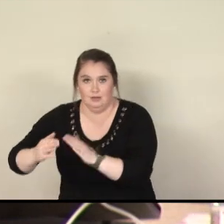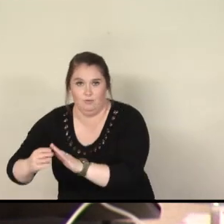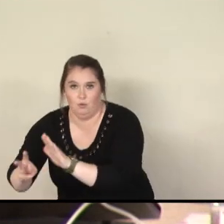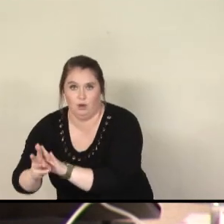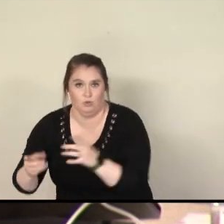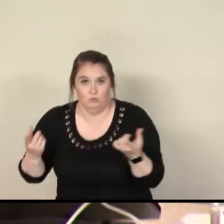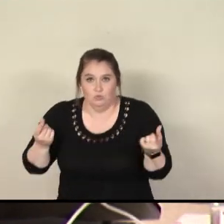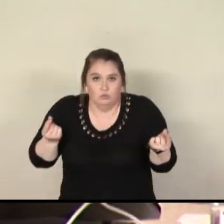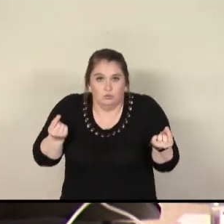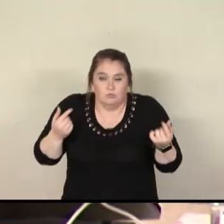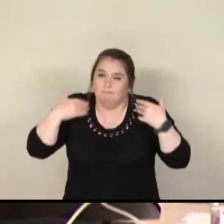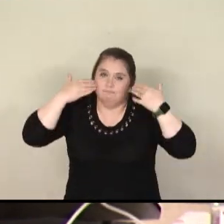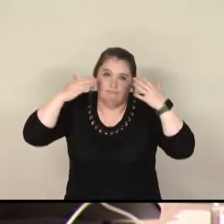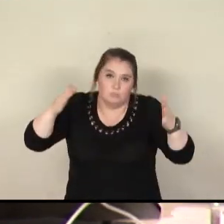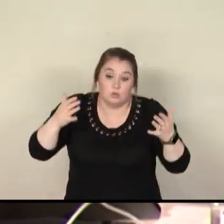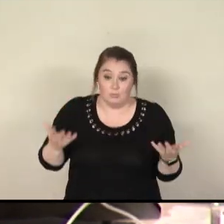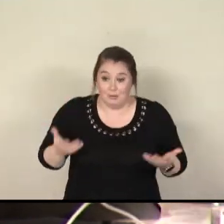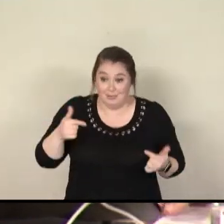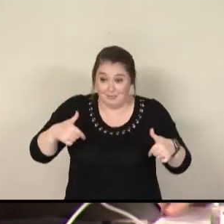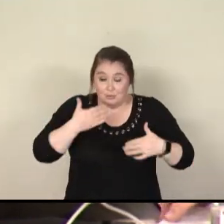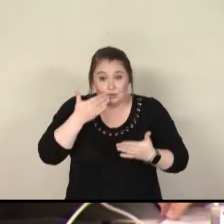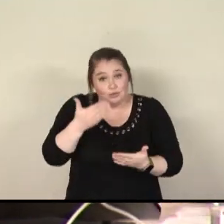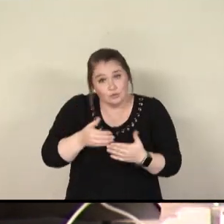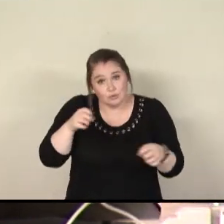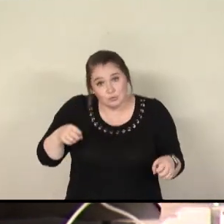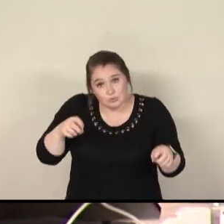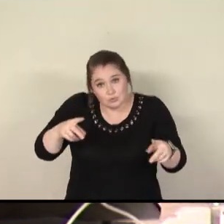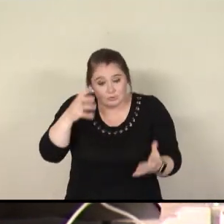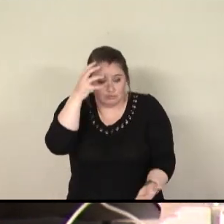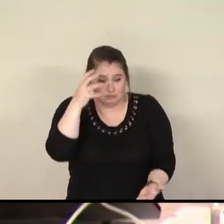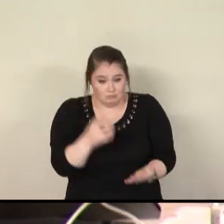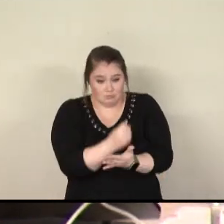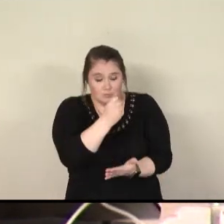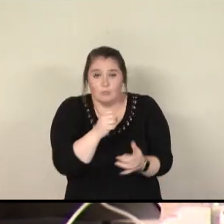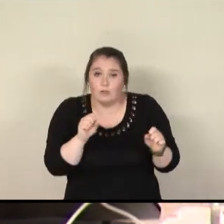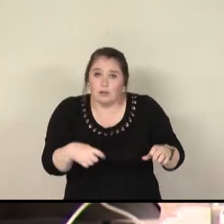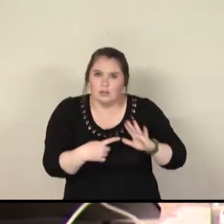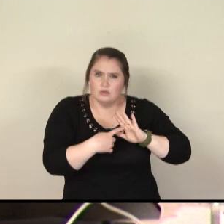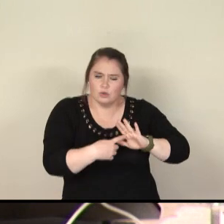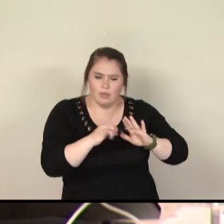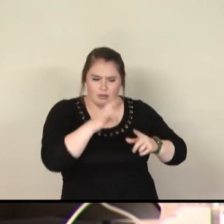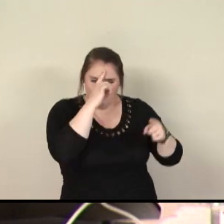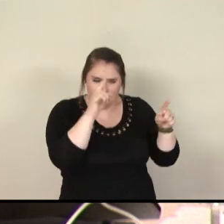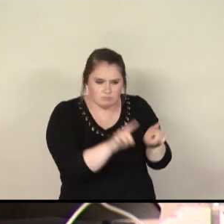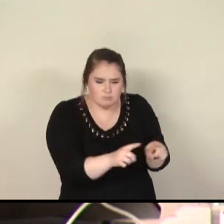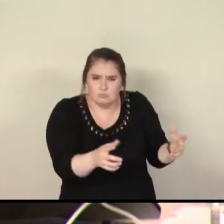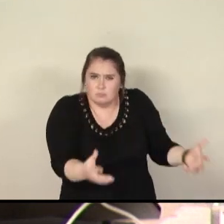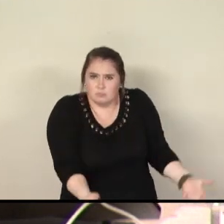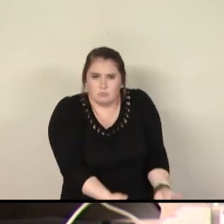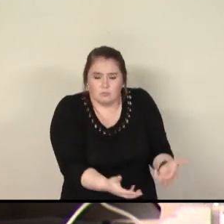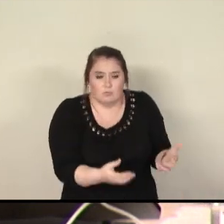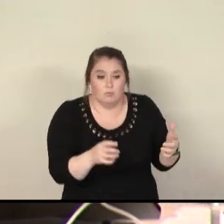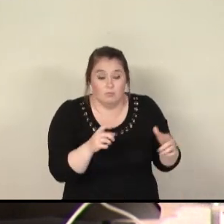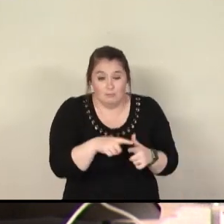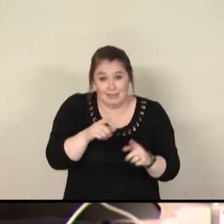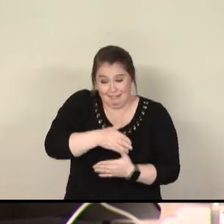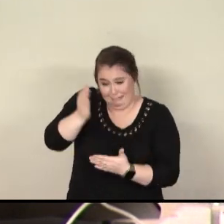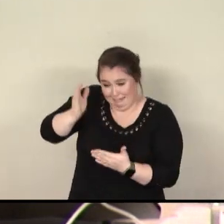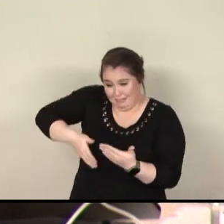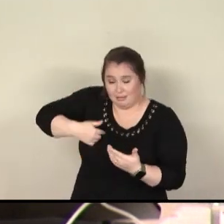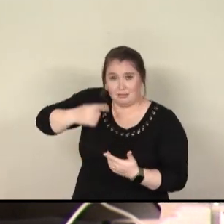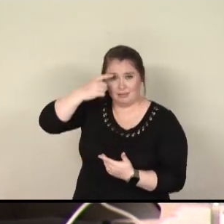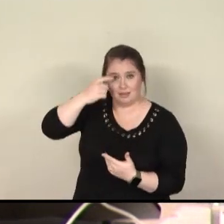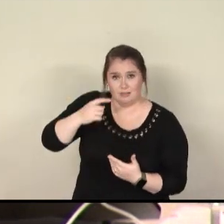of Waco. It's- So maybe this is a golden opportunity for us to shore up what that agreement is. But ultimately, I think it's